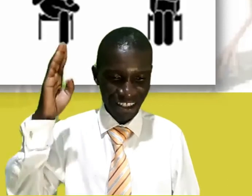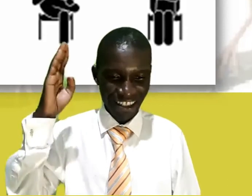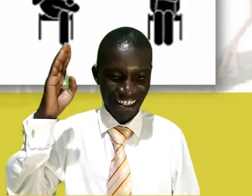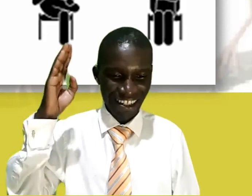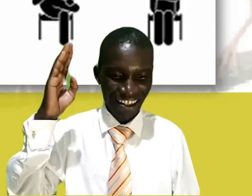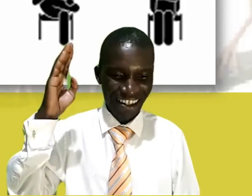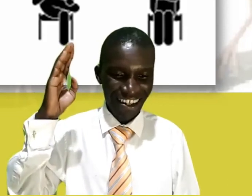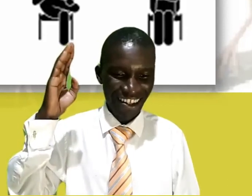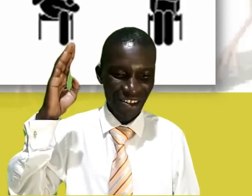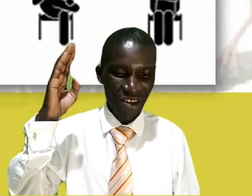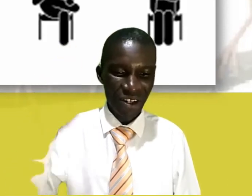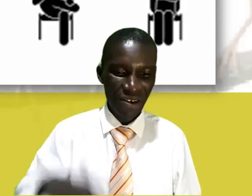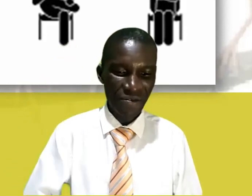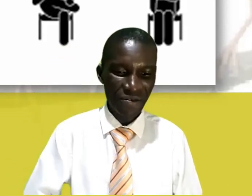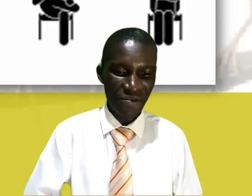one?